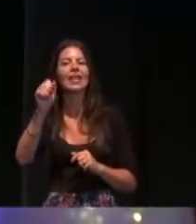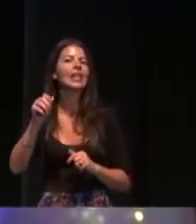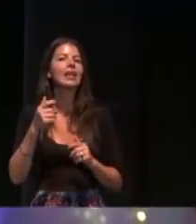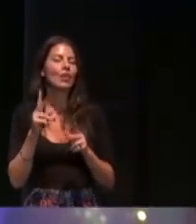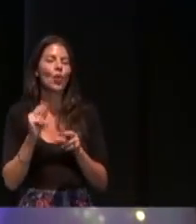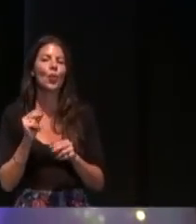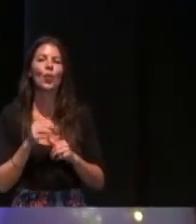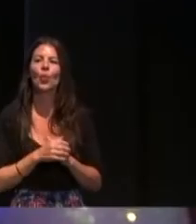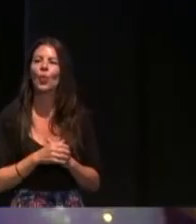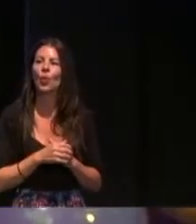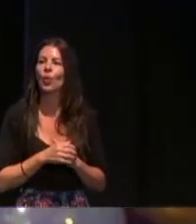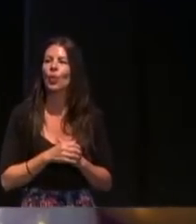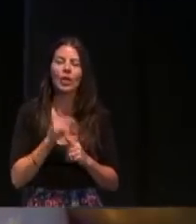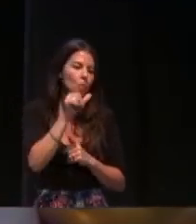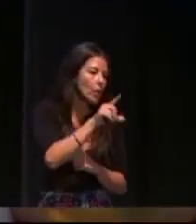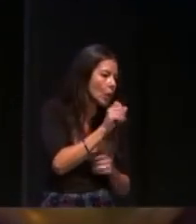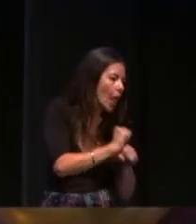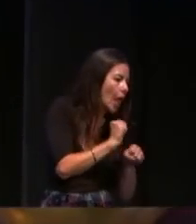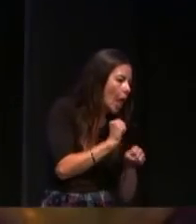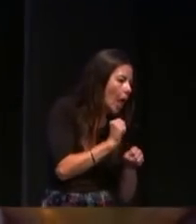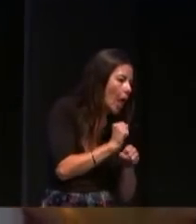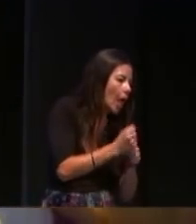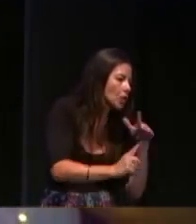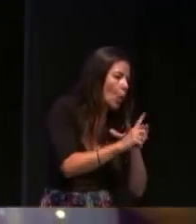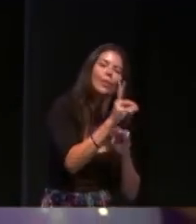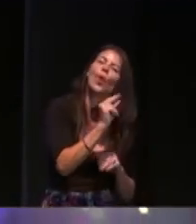this, you know, laboratory trying to figure something out, you know.